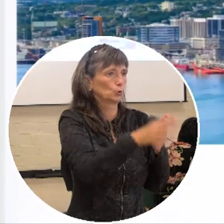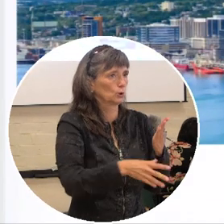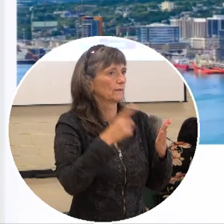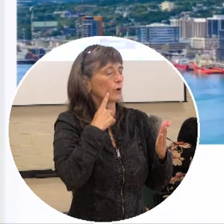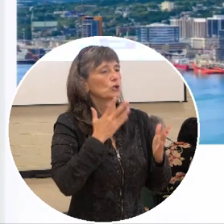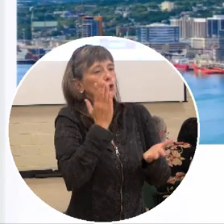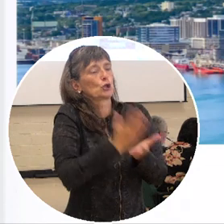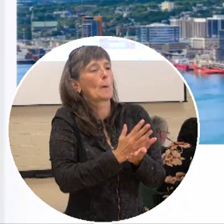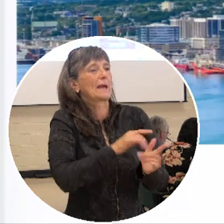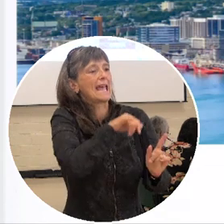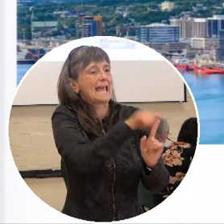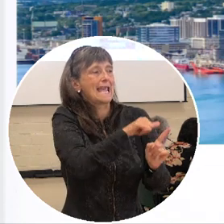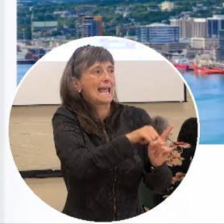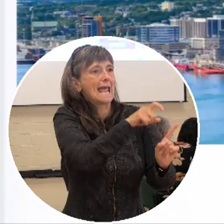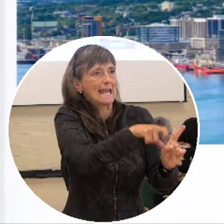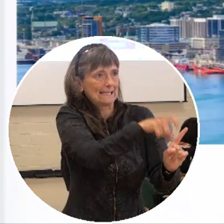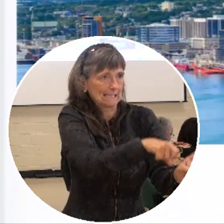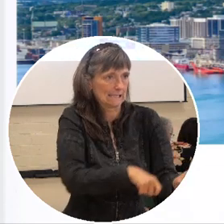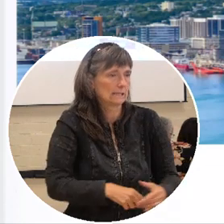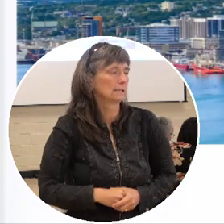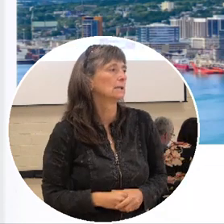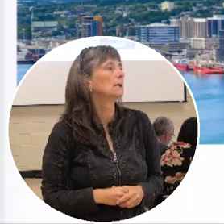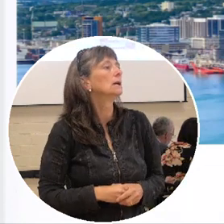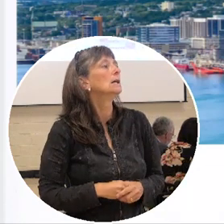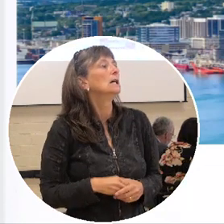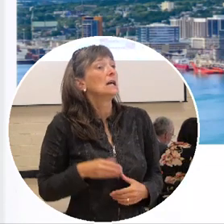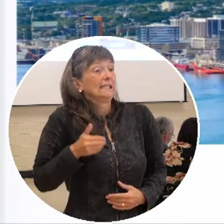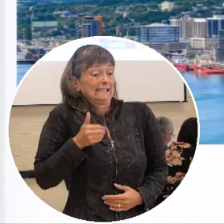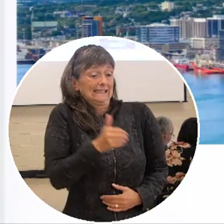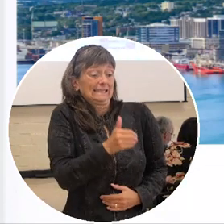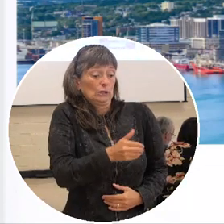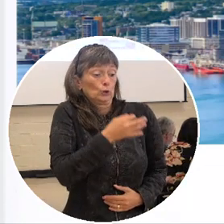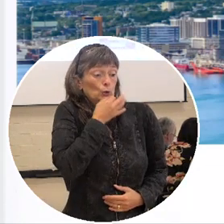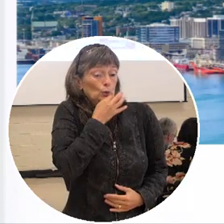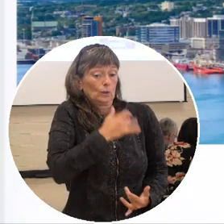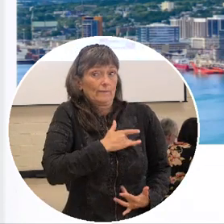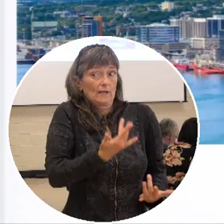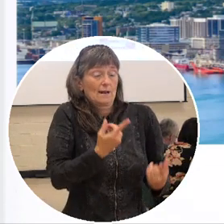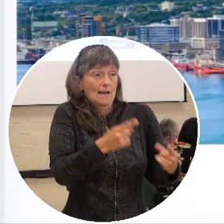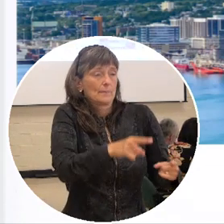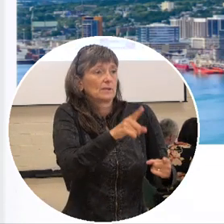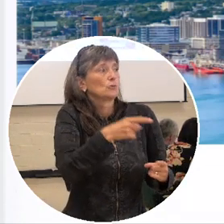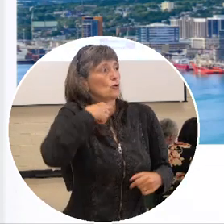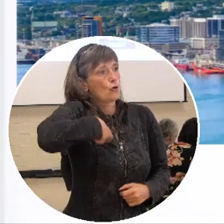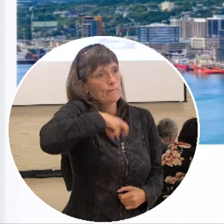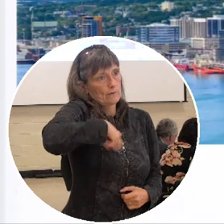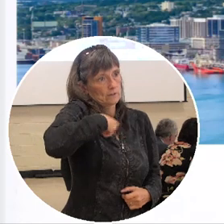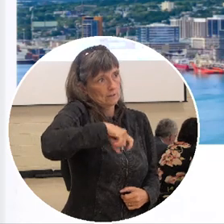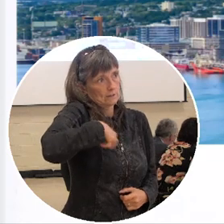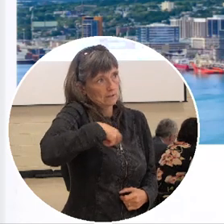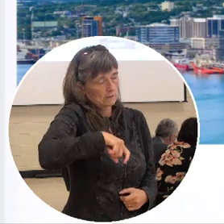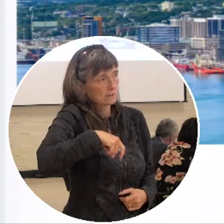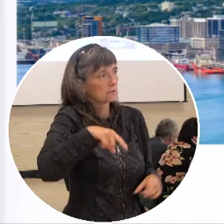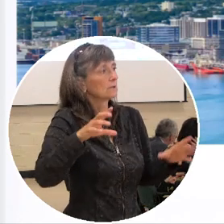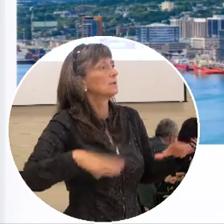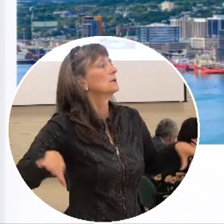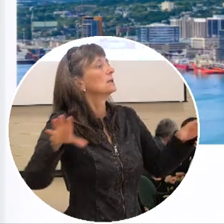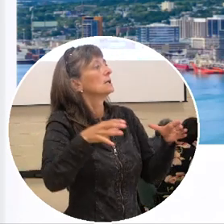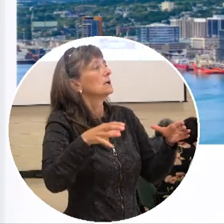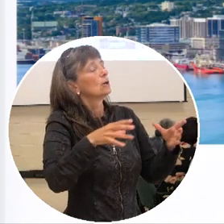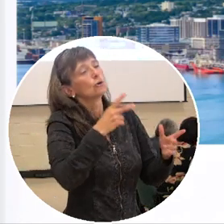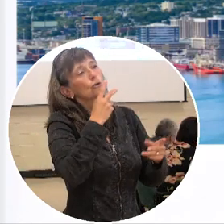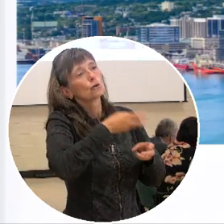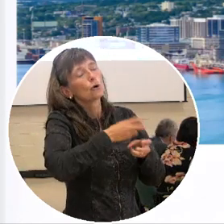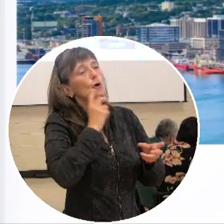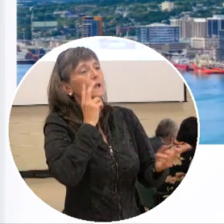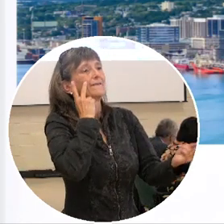As well, I'd like to draw attention to an upcoming event that we're very happy. The district is hosting a conference, the Corwin Visible Learning